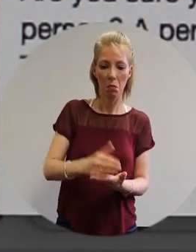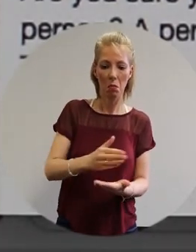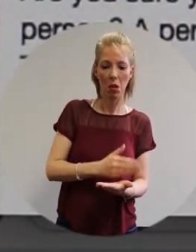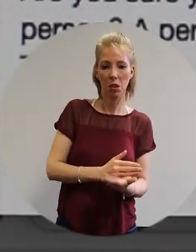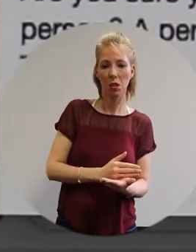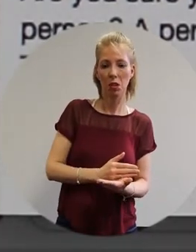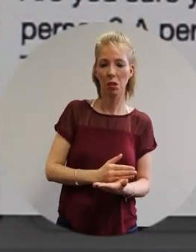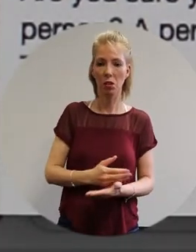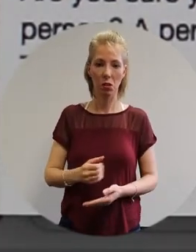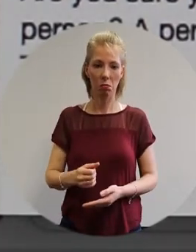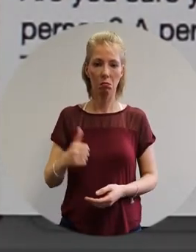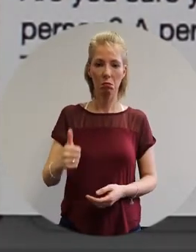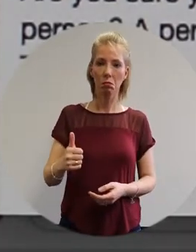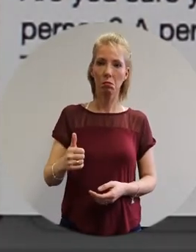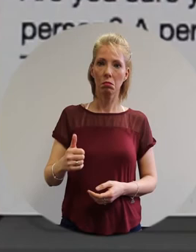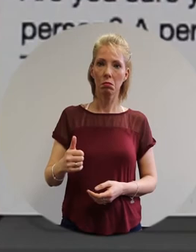settings menu.